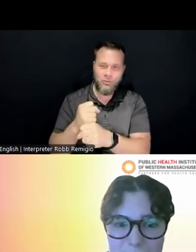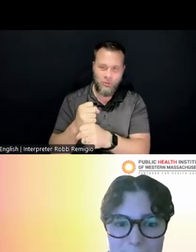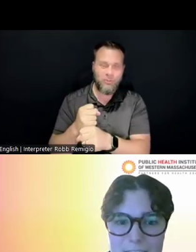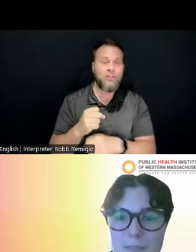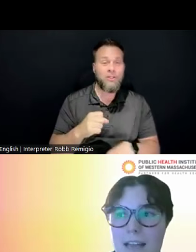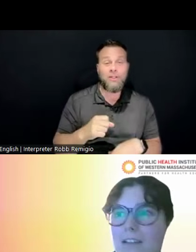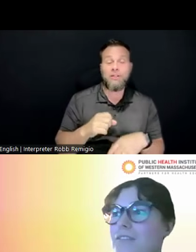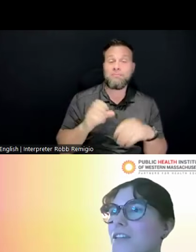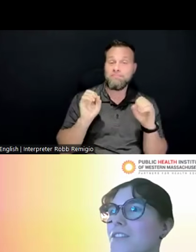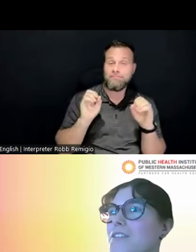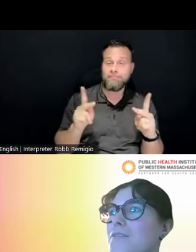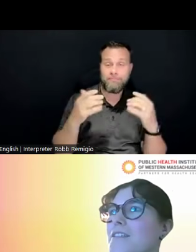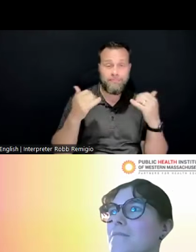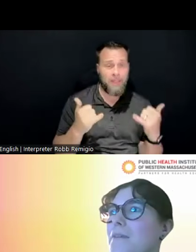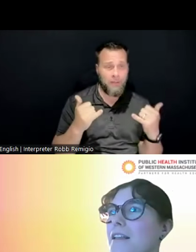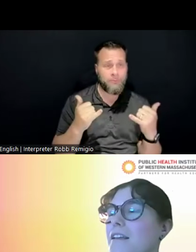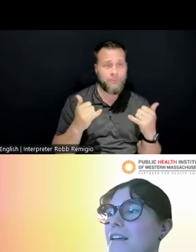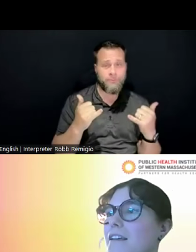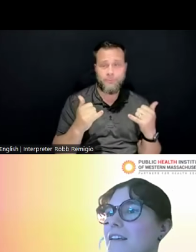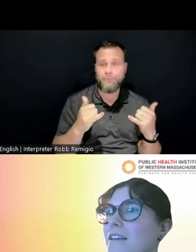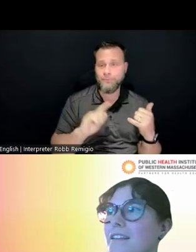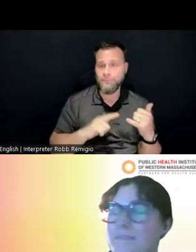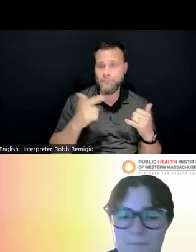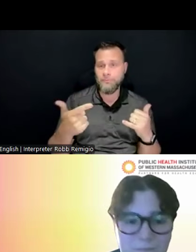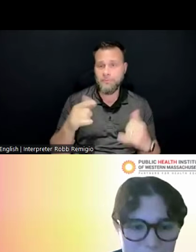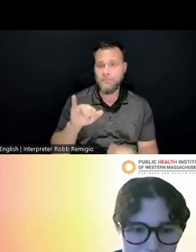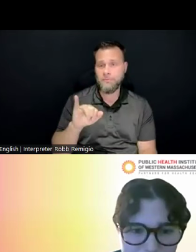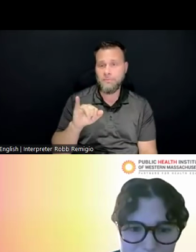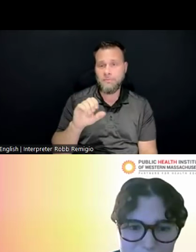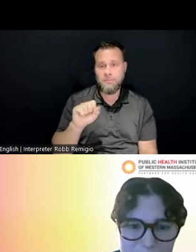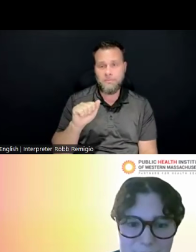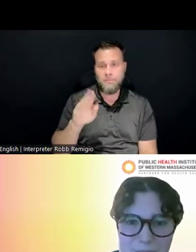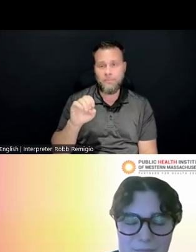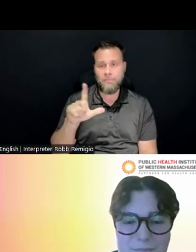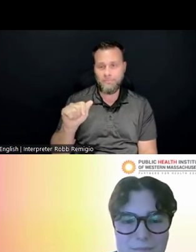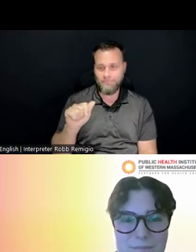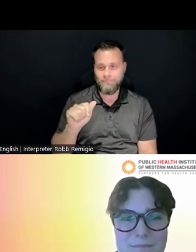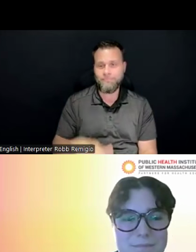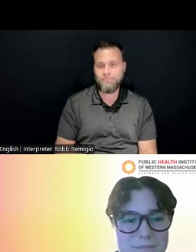kick things back over to Isabella.